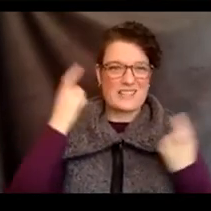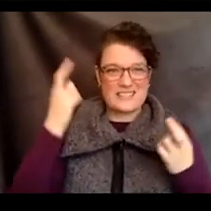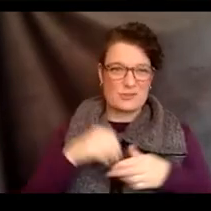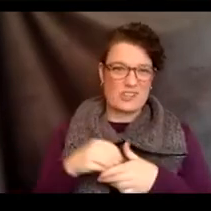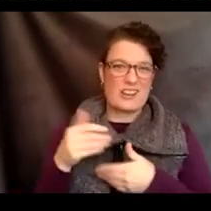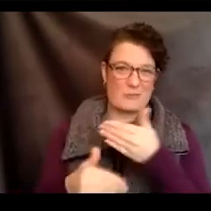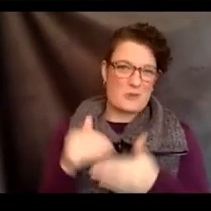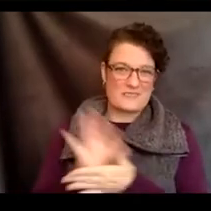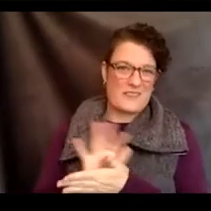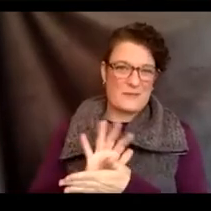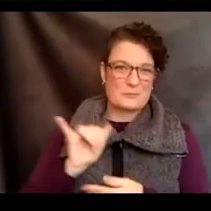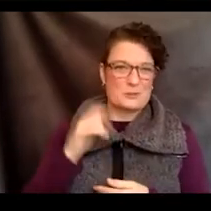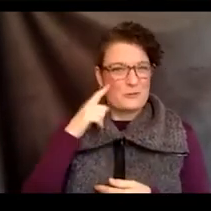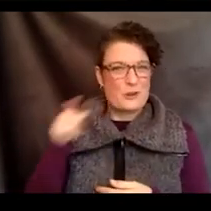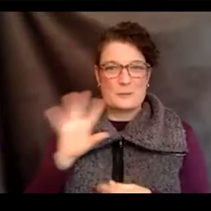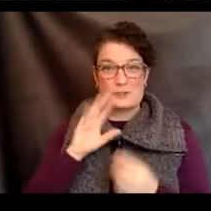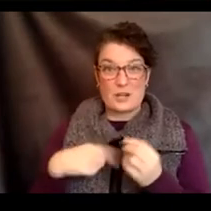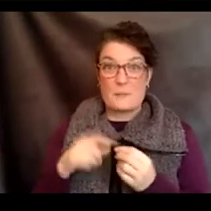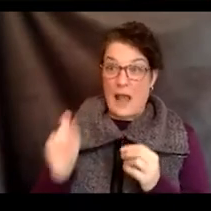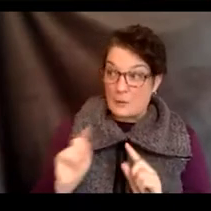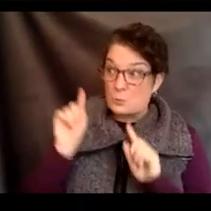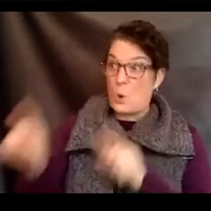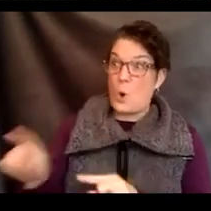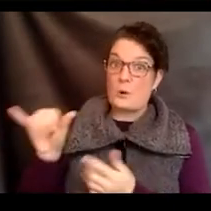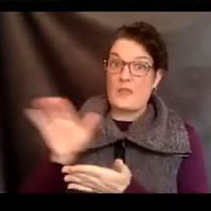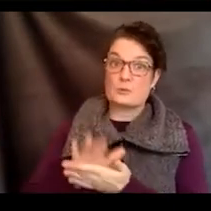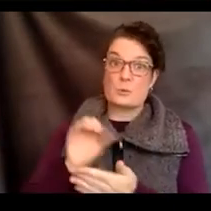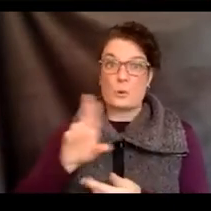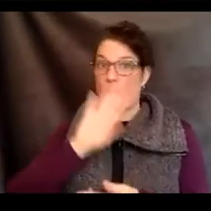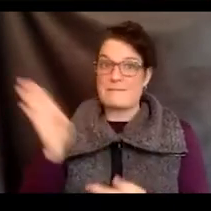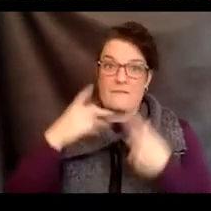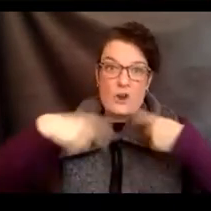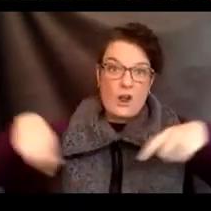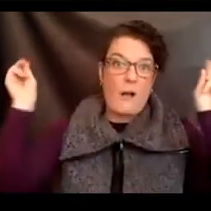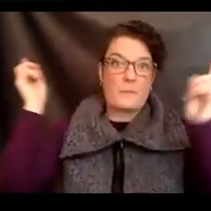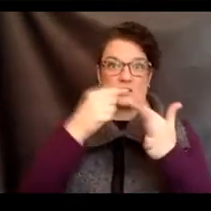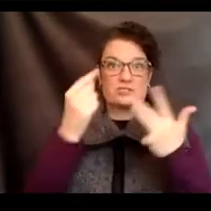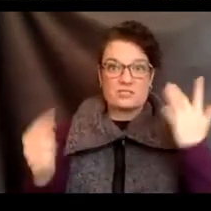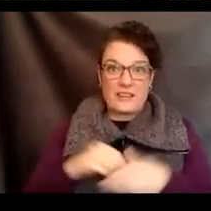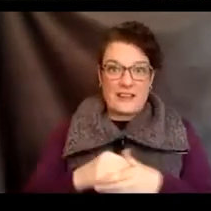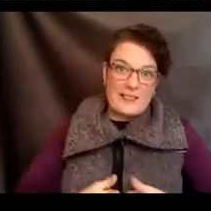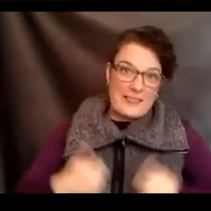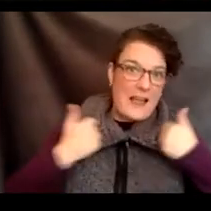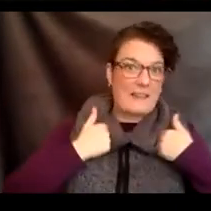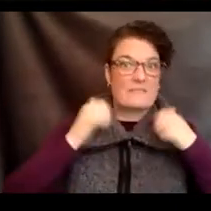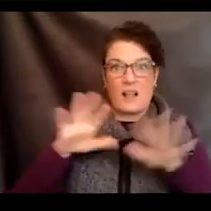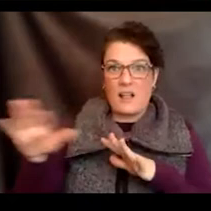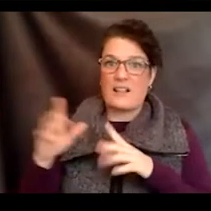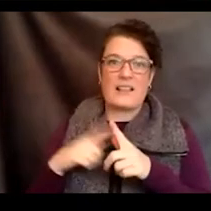film too, to hear him talk about how he had to go to this school or he would never be able to accomplish what he needed to do or wanted to do. And then,